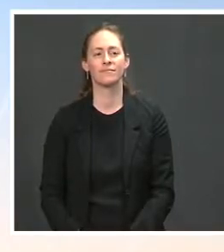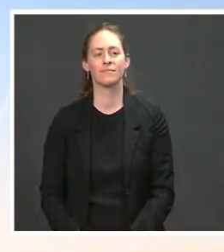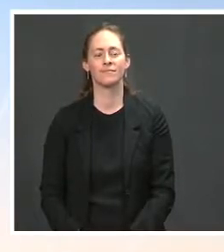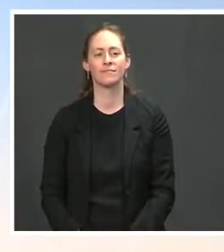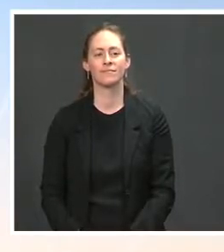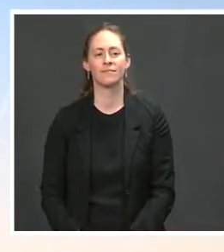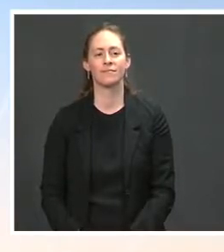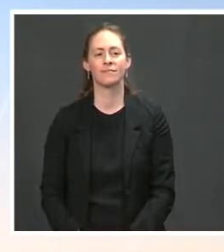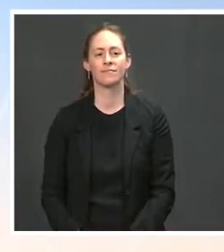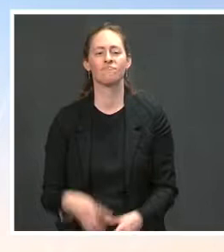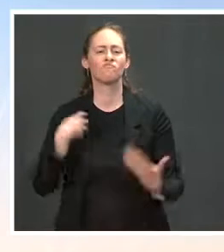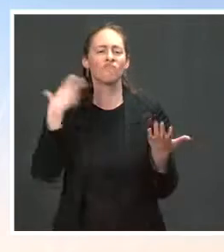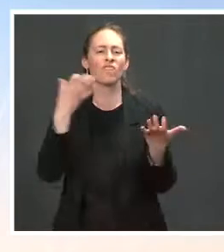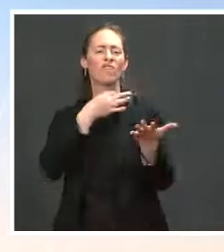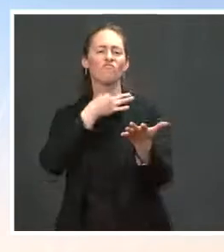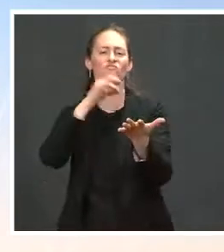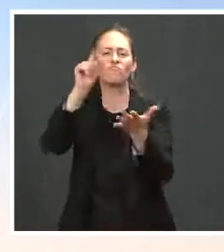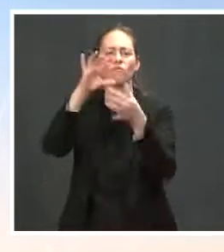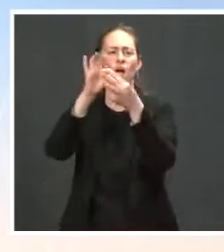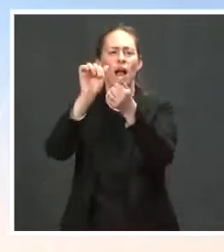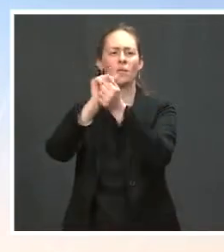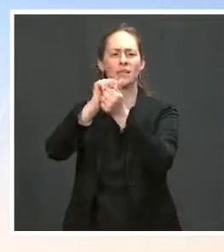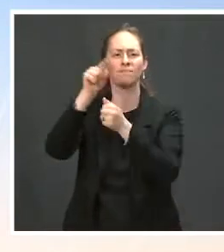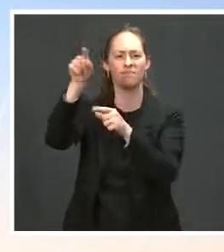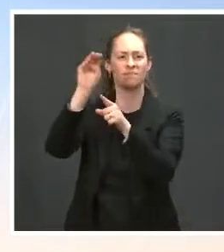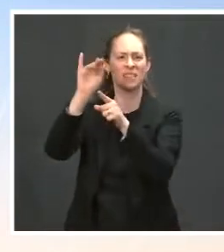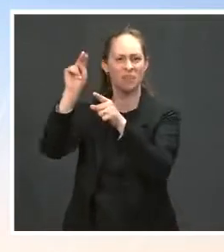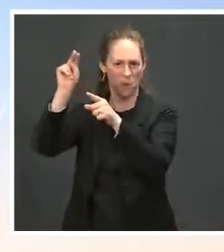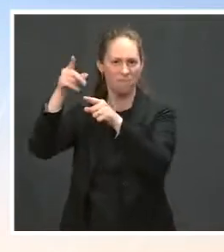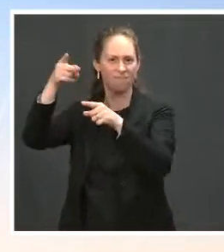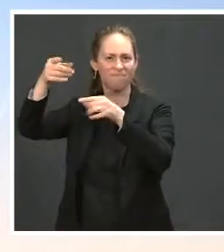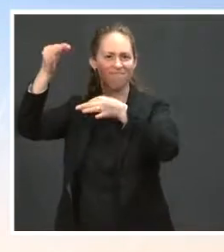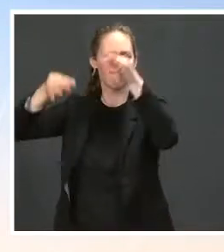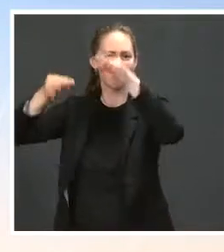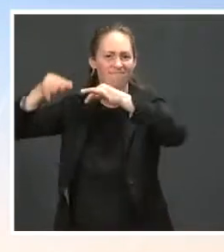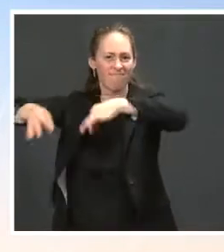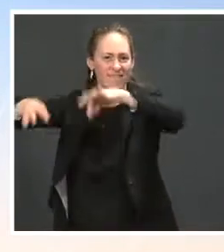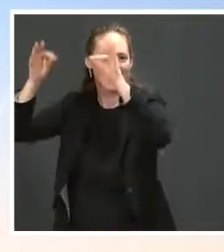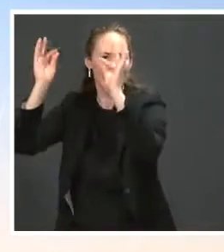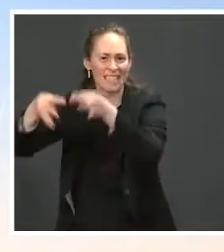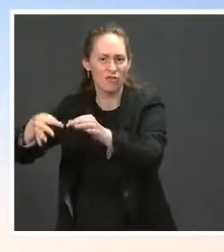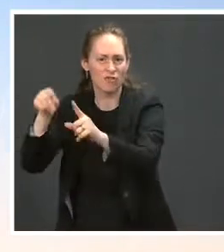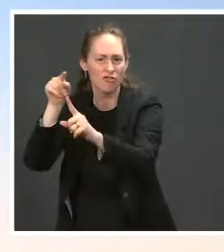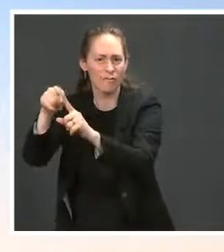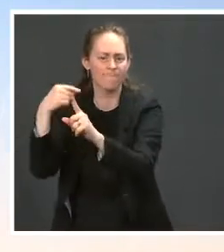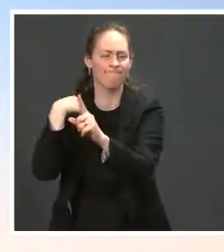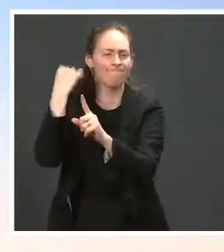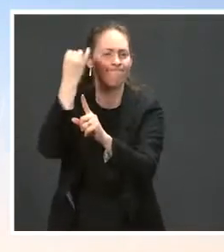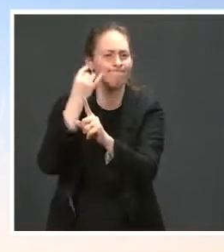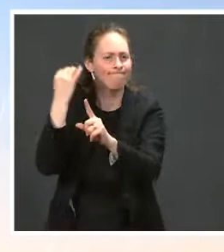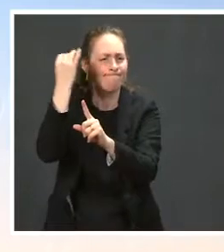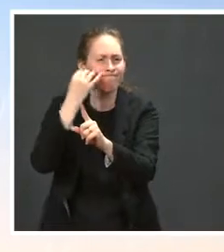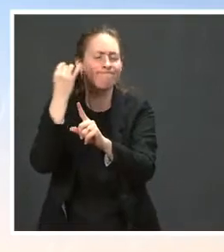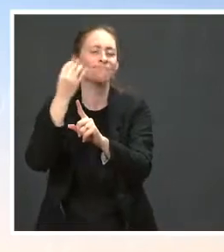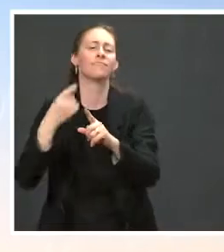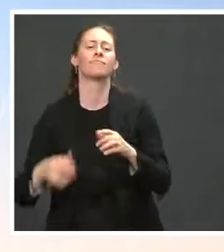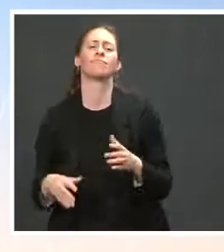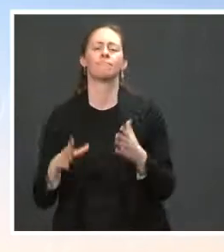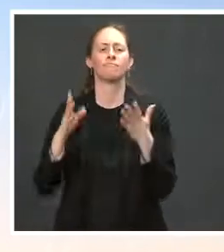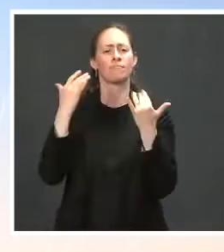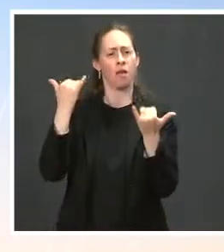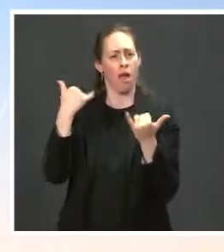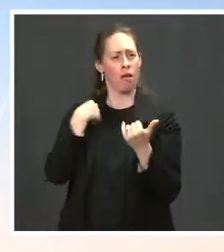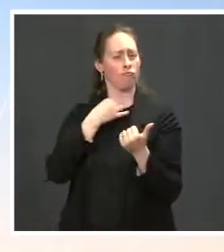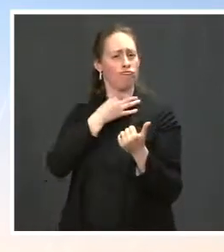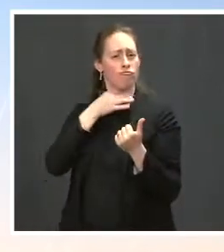Under current law, it's a high bar for convicting officers of federal civil rights crimes. Does the president think it's time to revisit